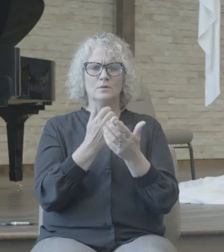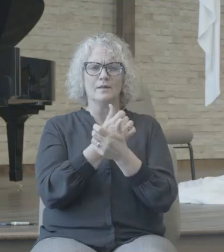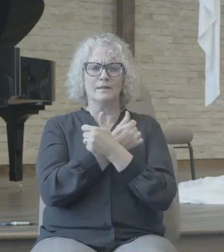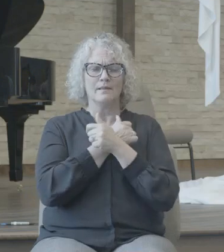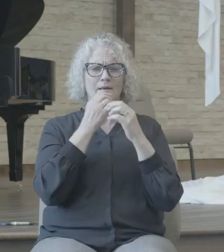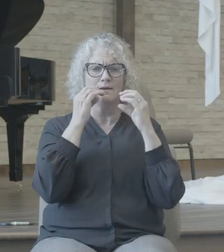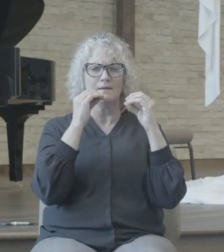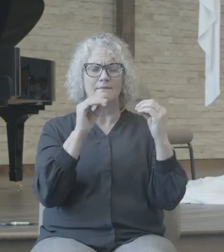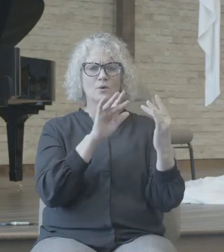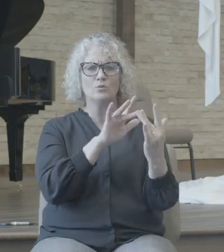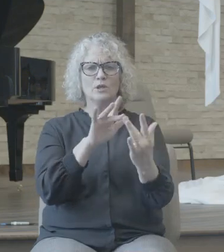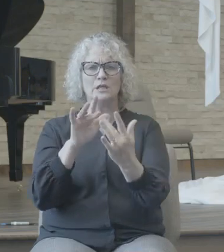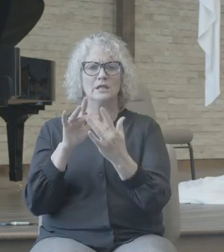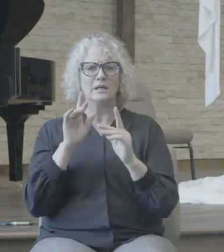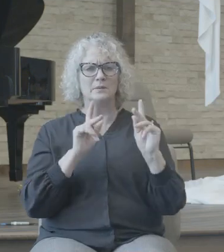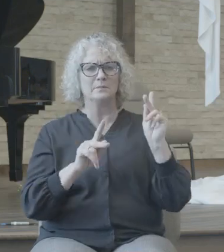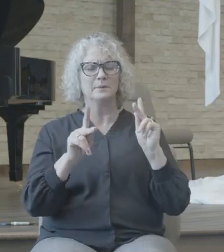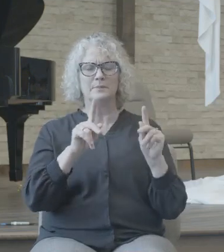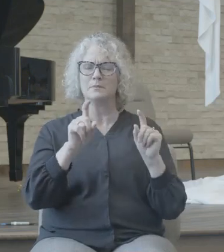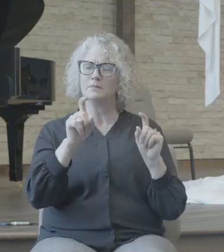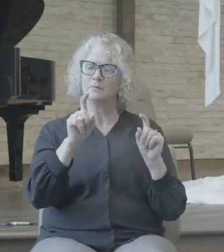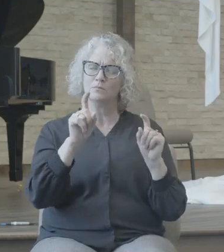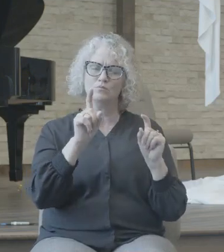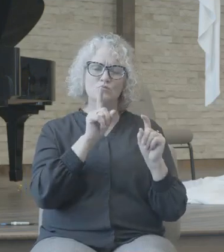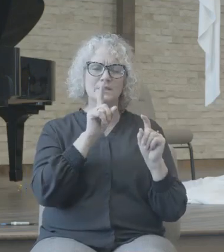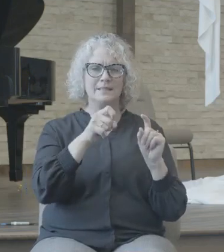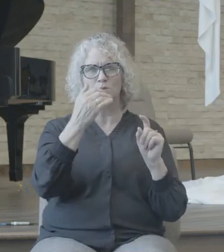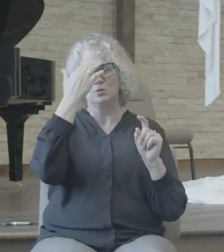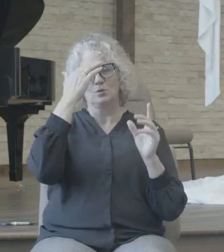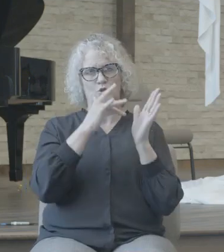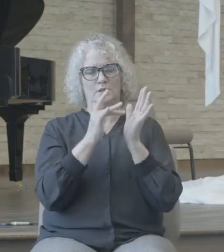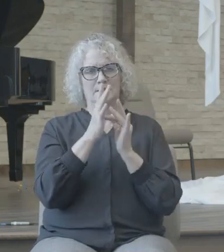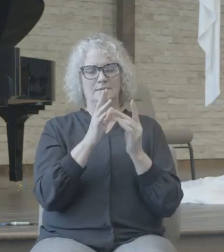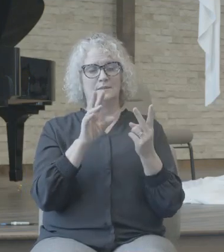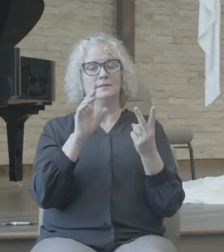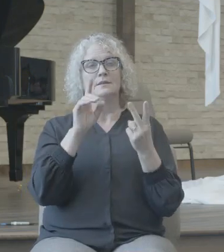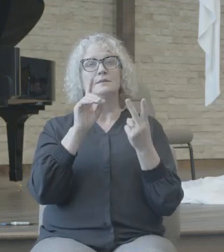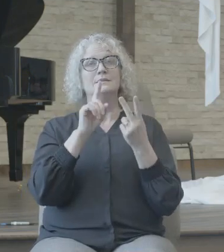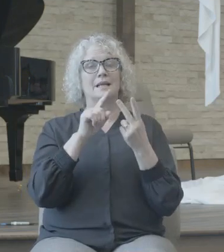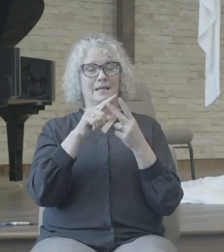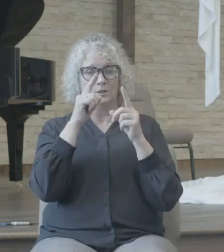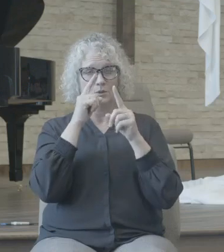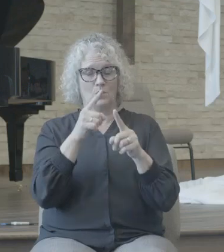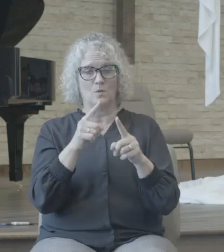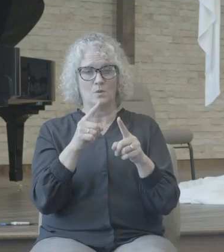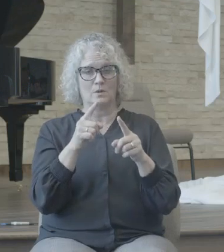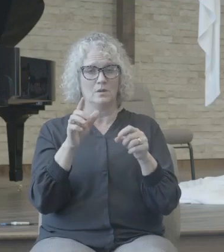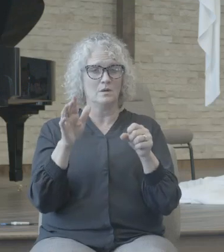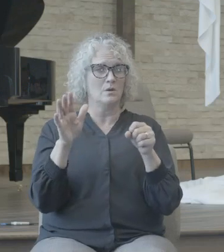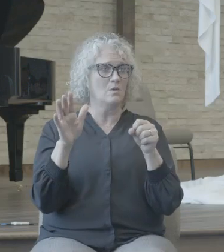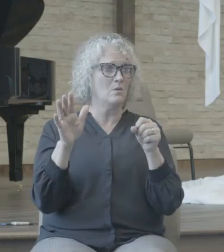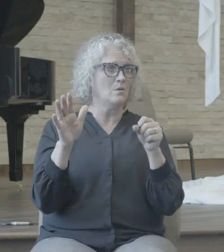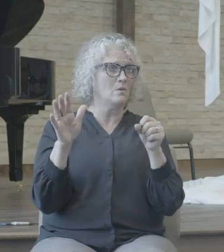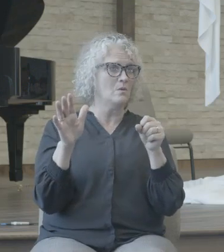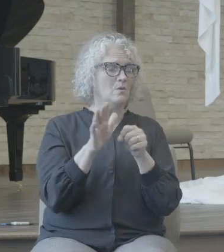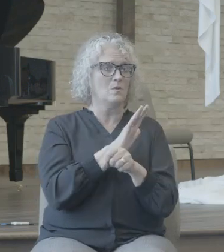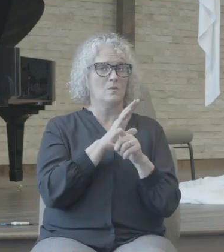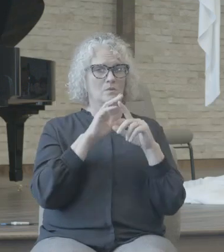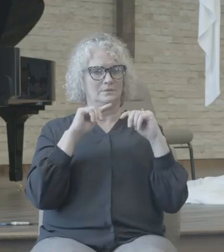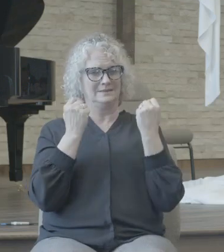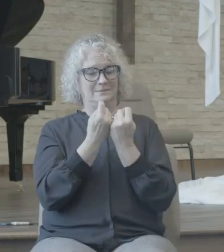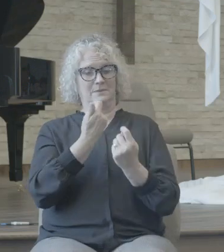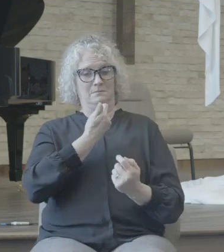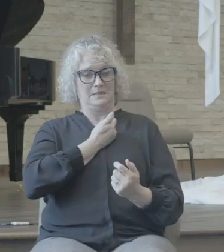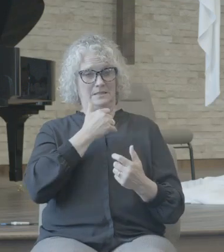that desperately need to know about Jesus. A second goal is to help the entire team, that's Ashley and myself included,